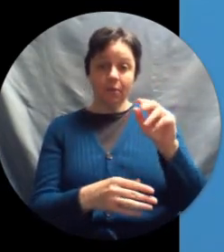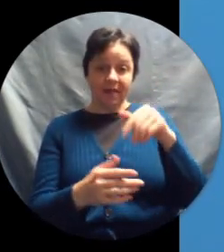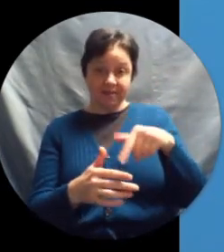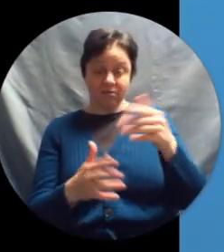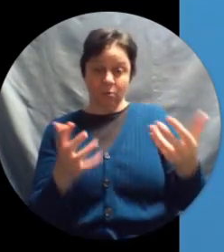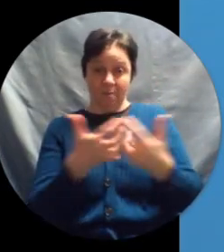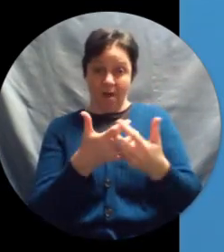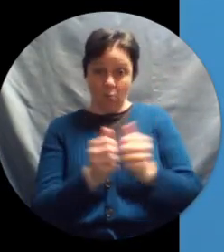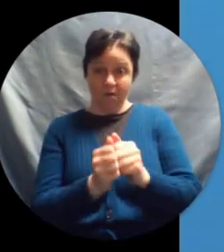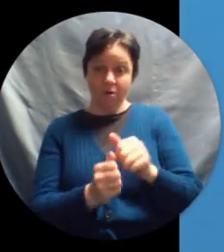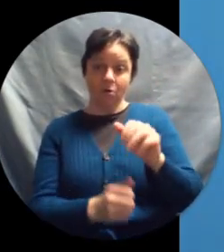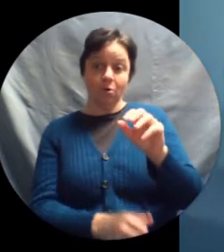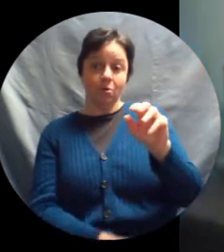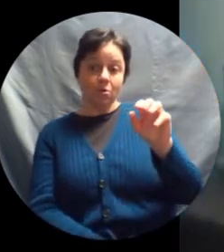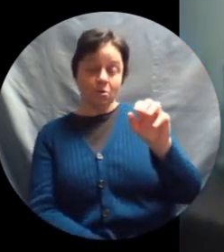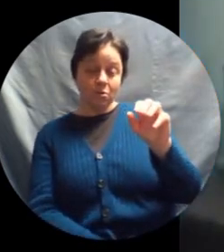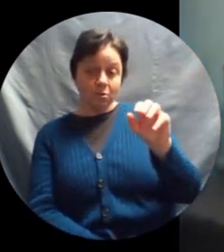chloride.